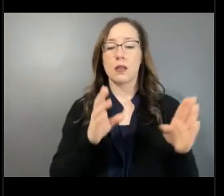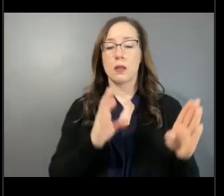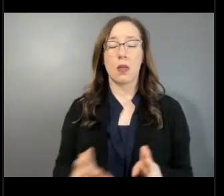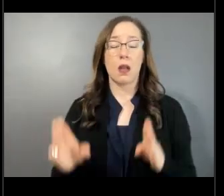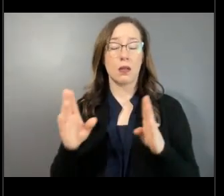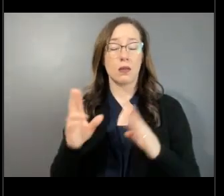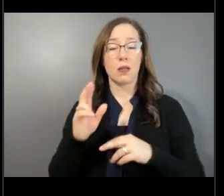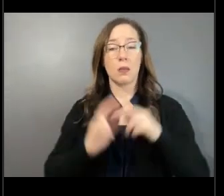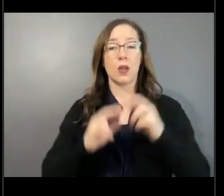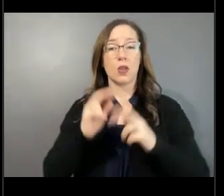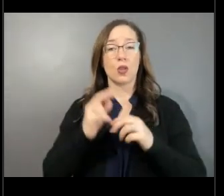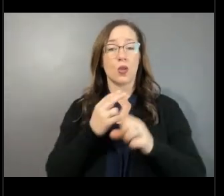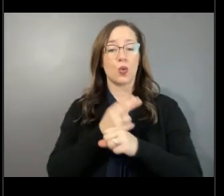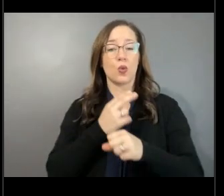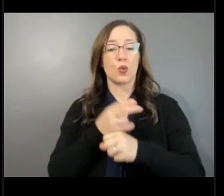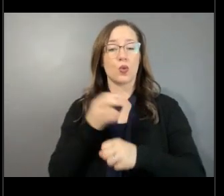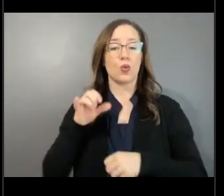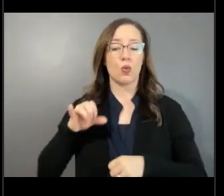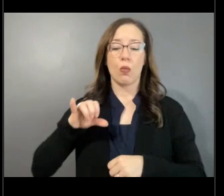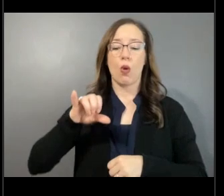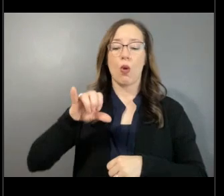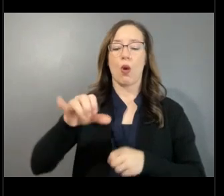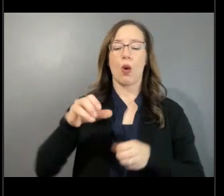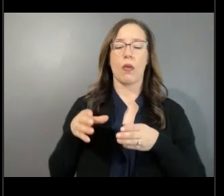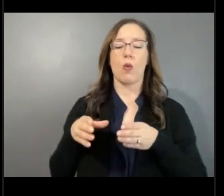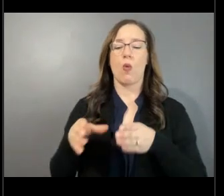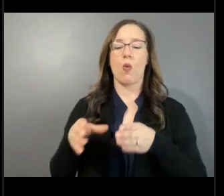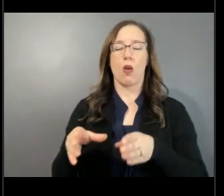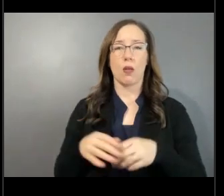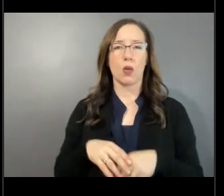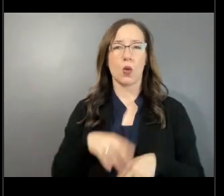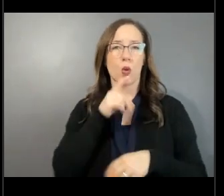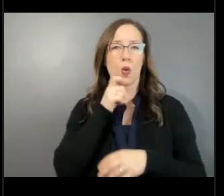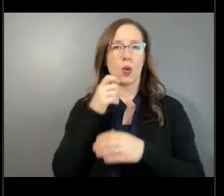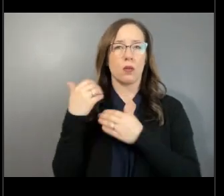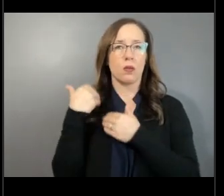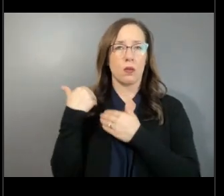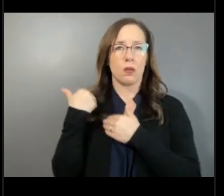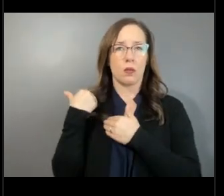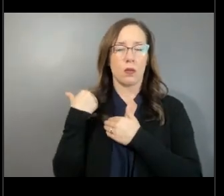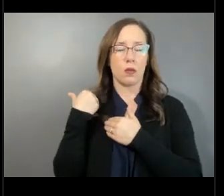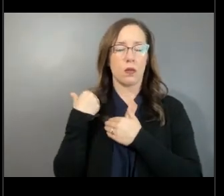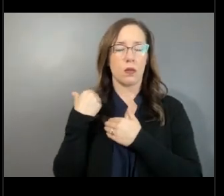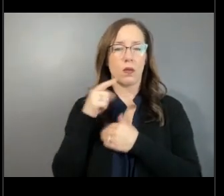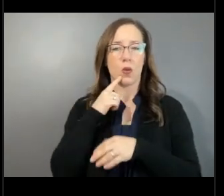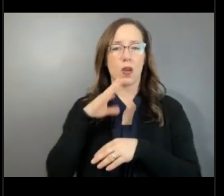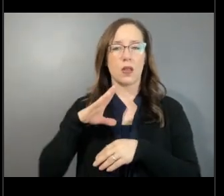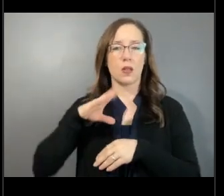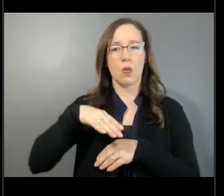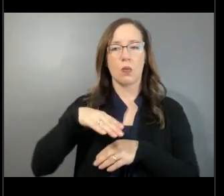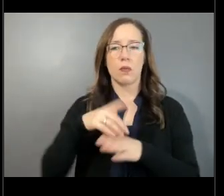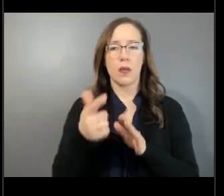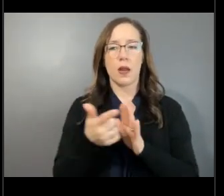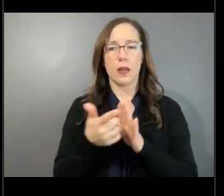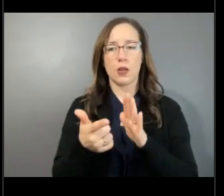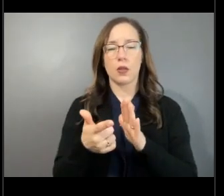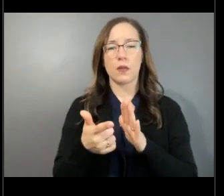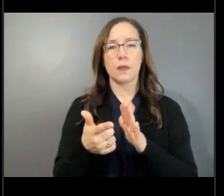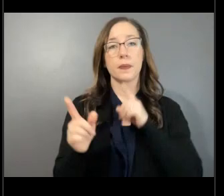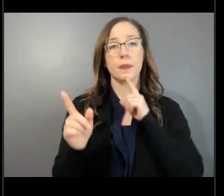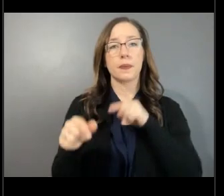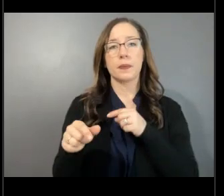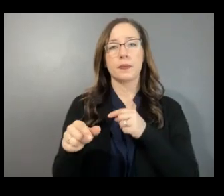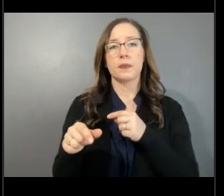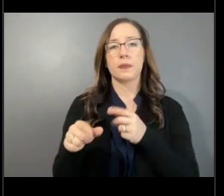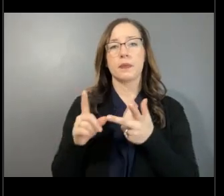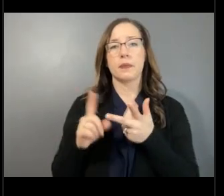uses to pour the walkways. Who may be liable for a slope violation? And the correct answer for this